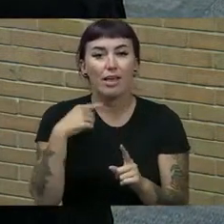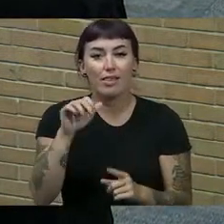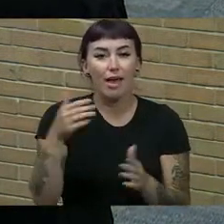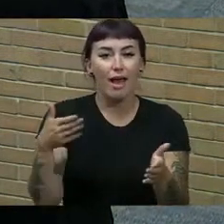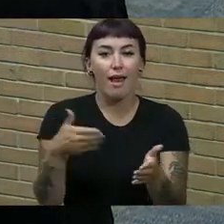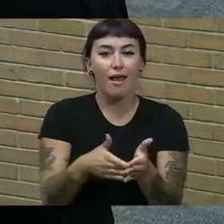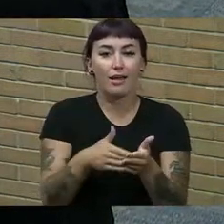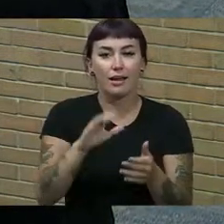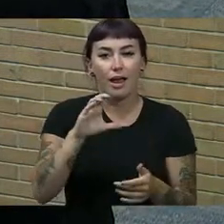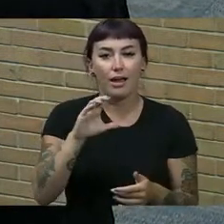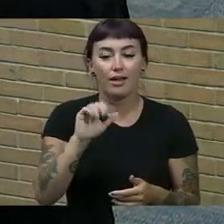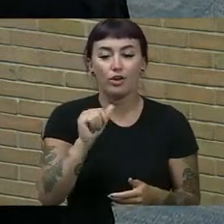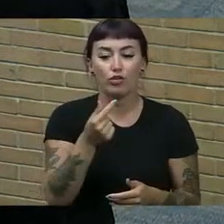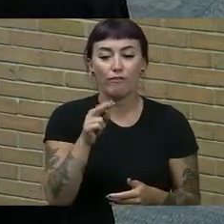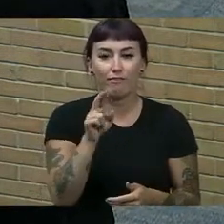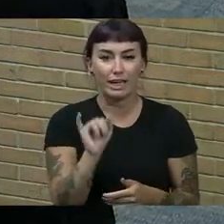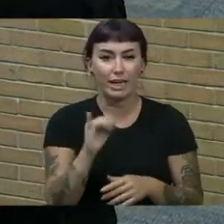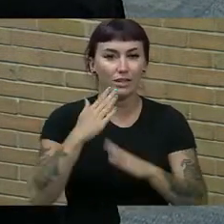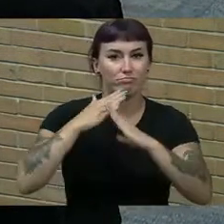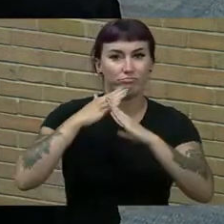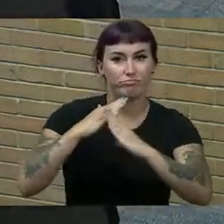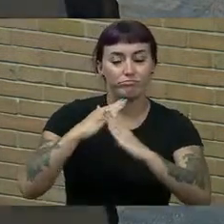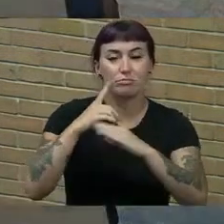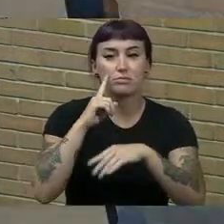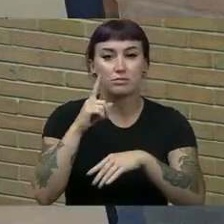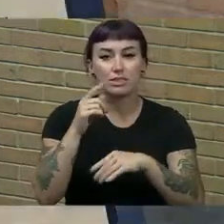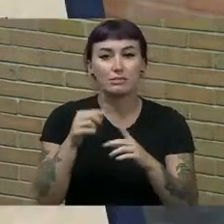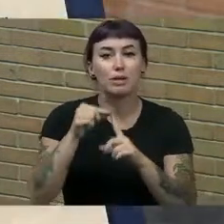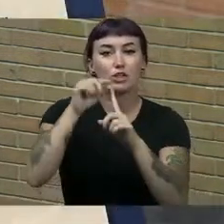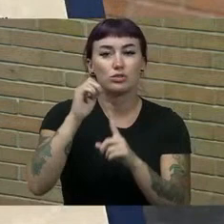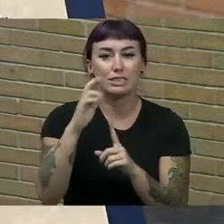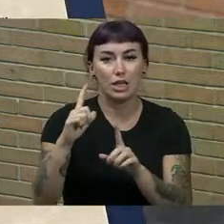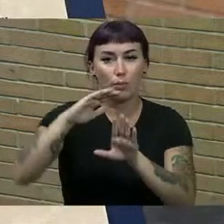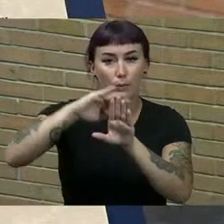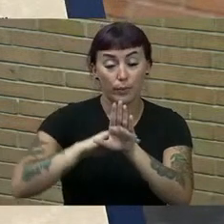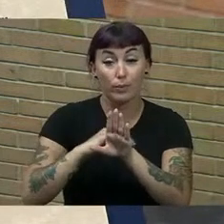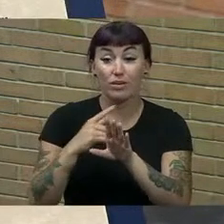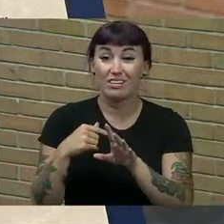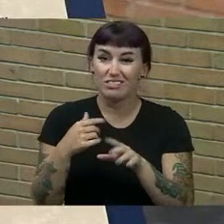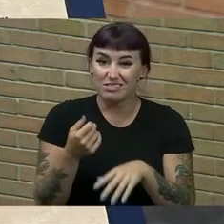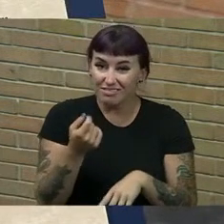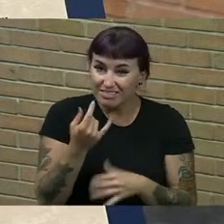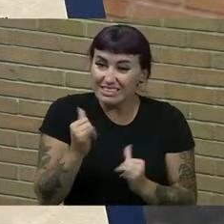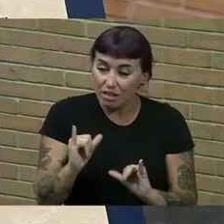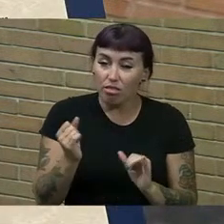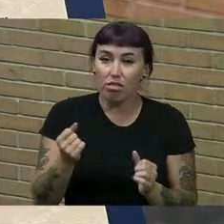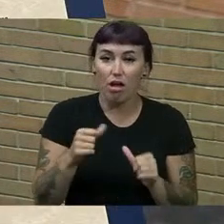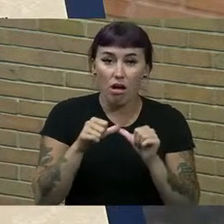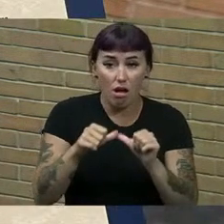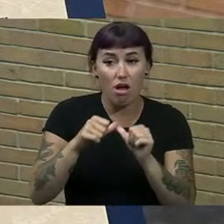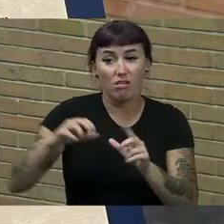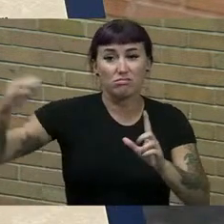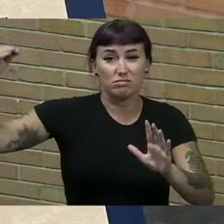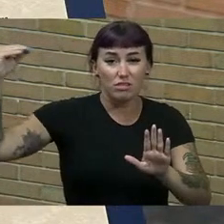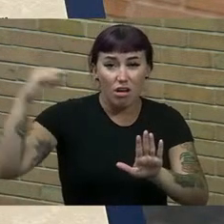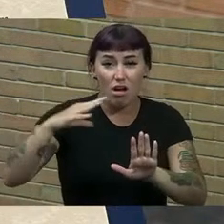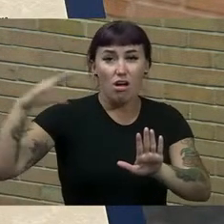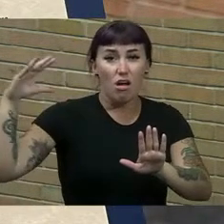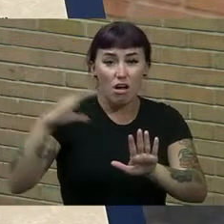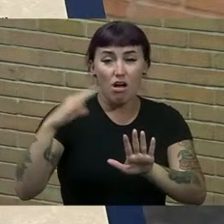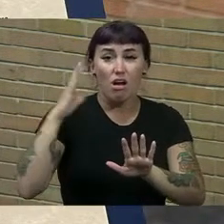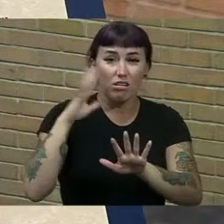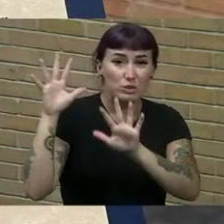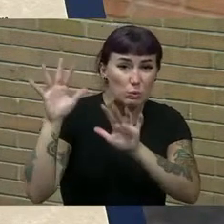with a special sealant. Whereas constant exposure to the elements caused the images